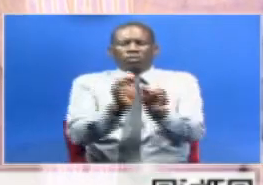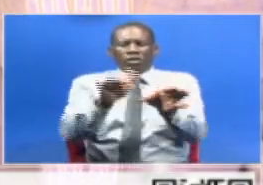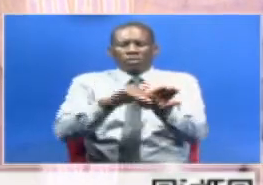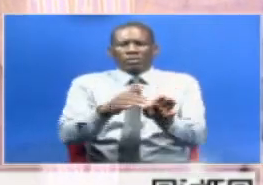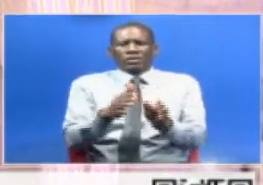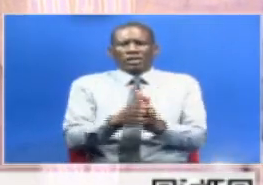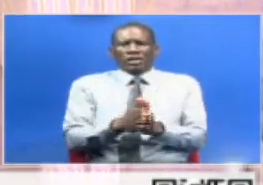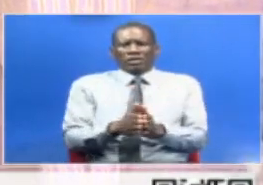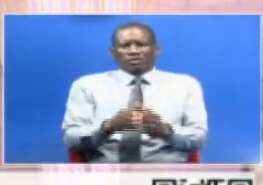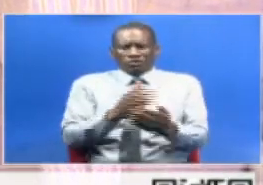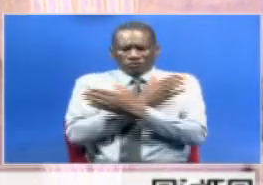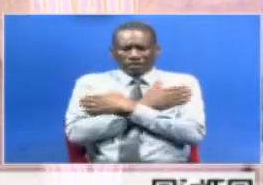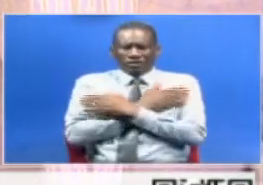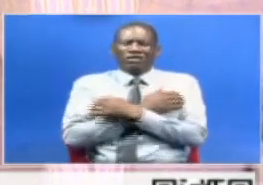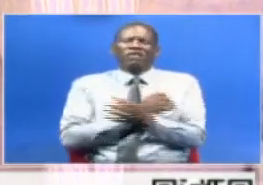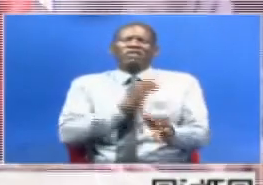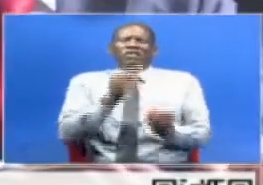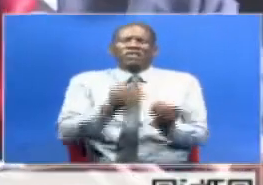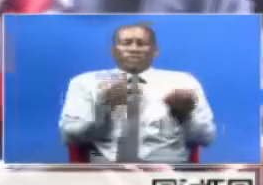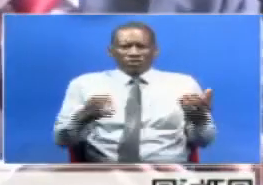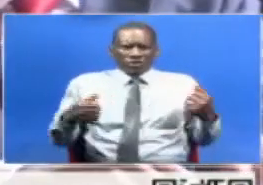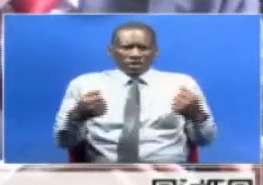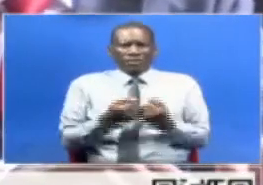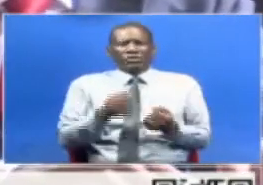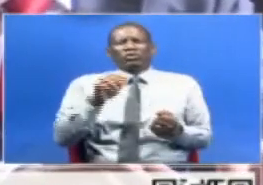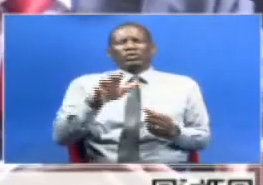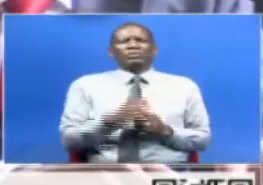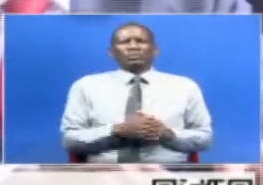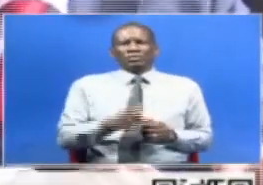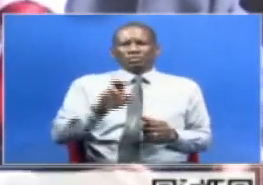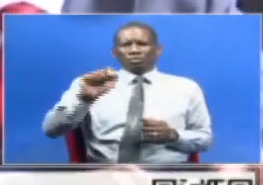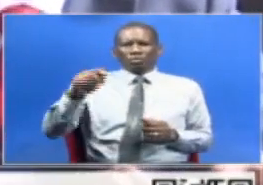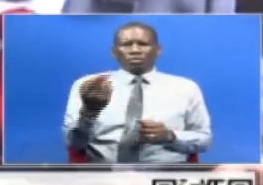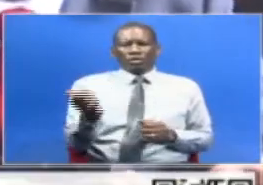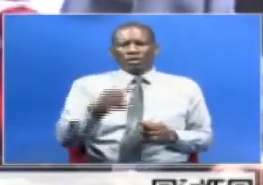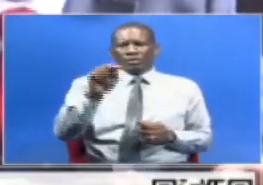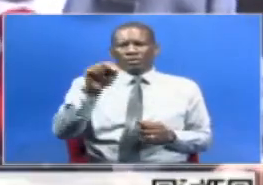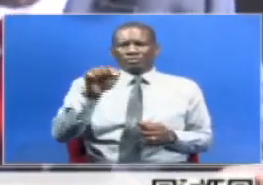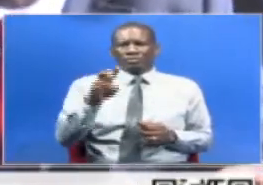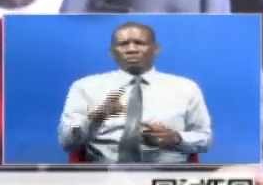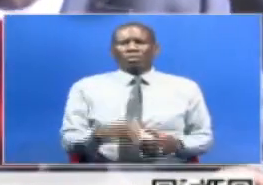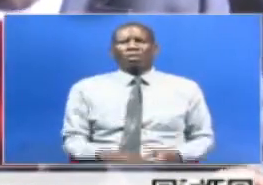and associates should anything happen. Ruth Sarmui, NTV.